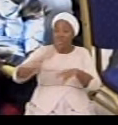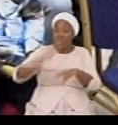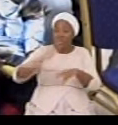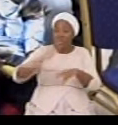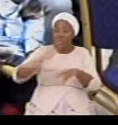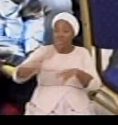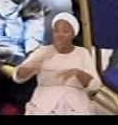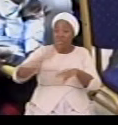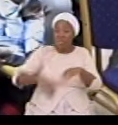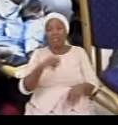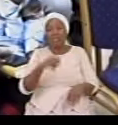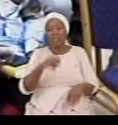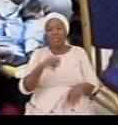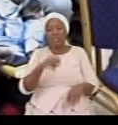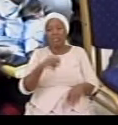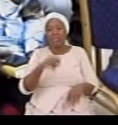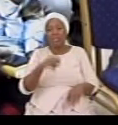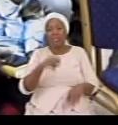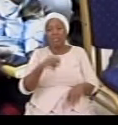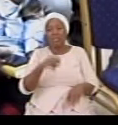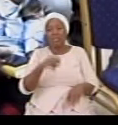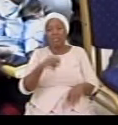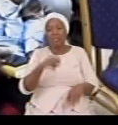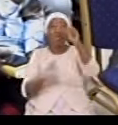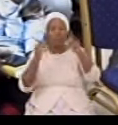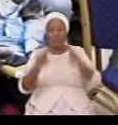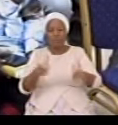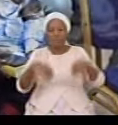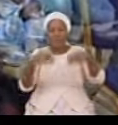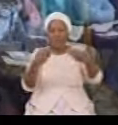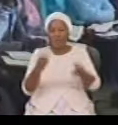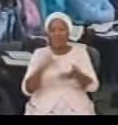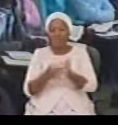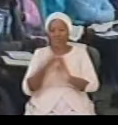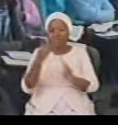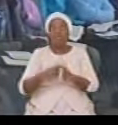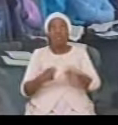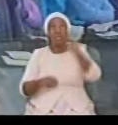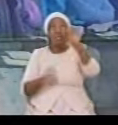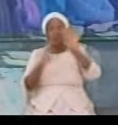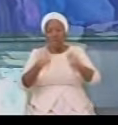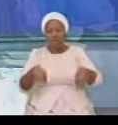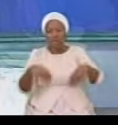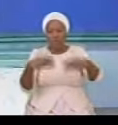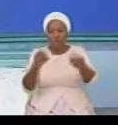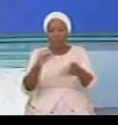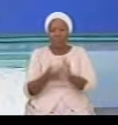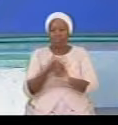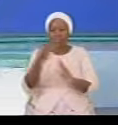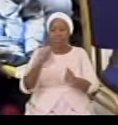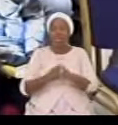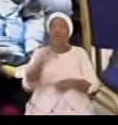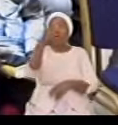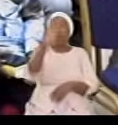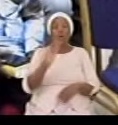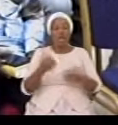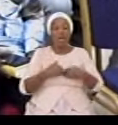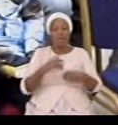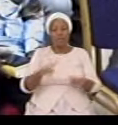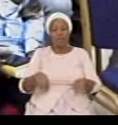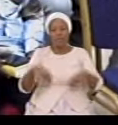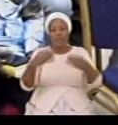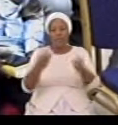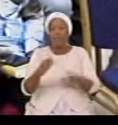can take care of you, he will provide. He will supply. God has